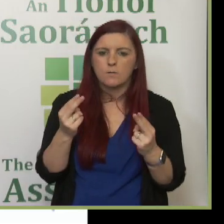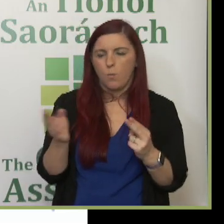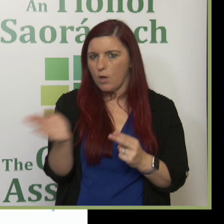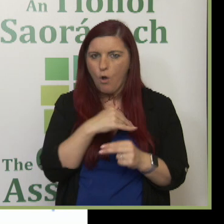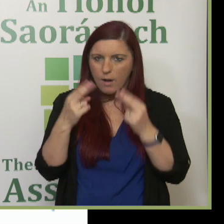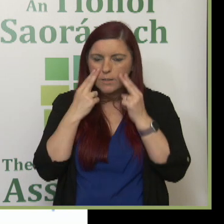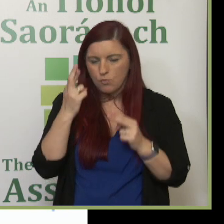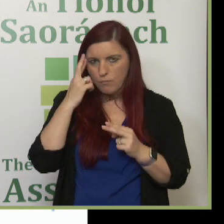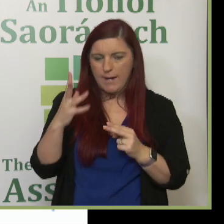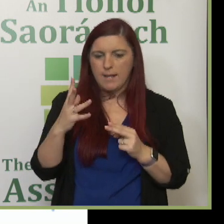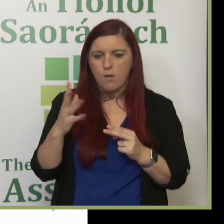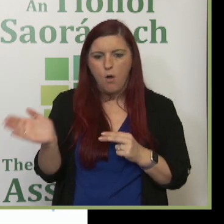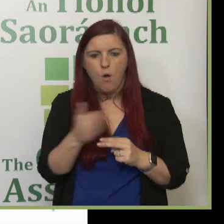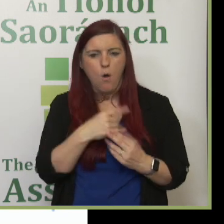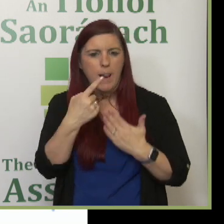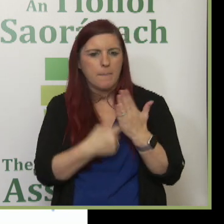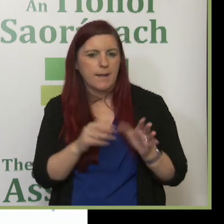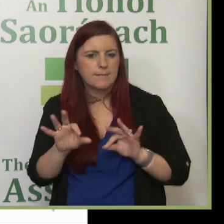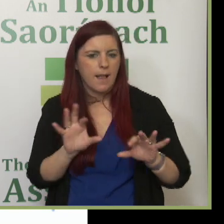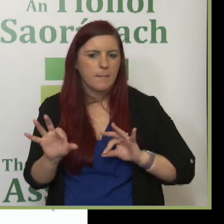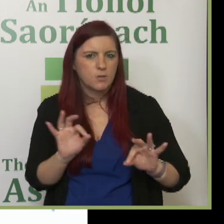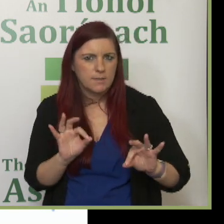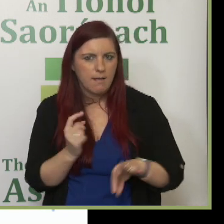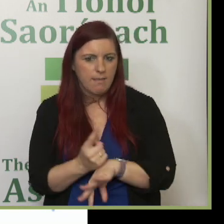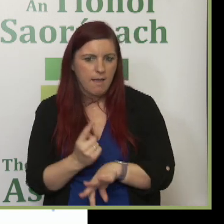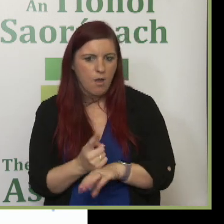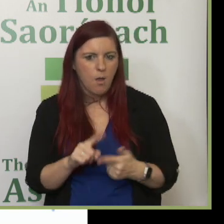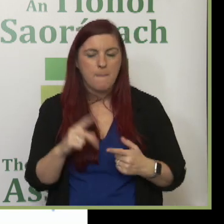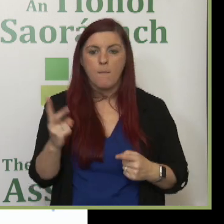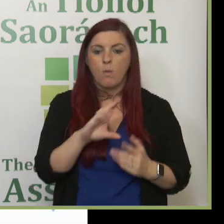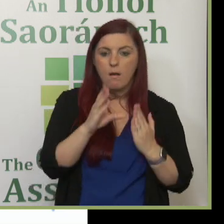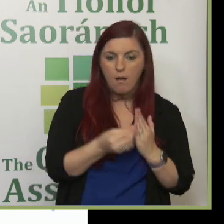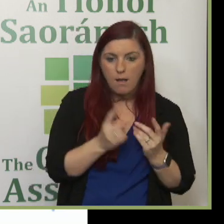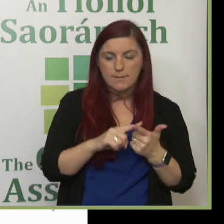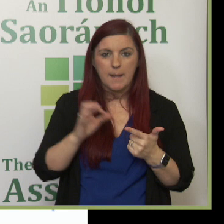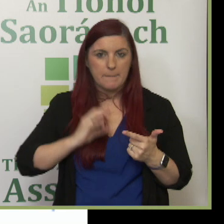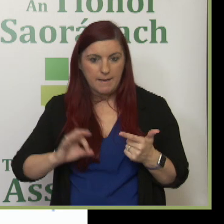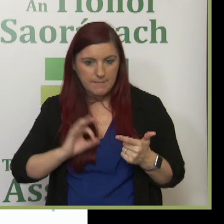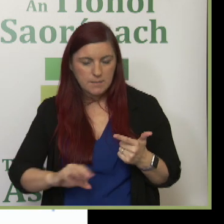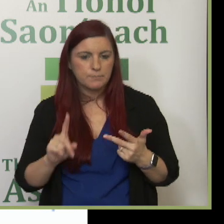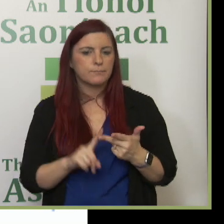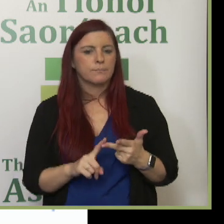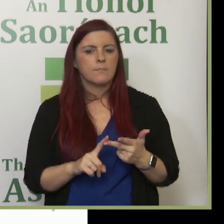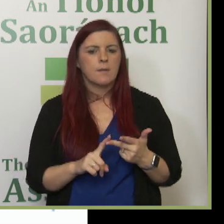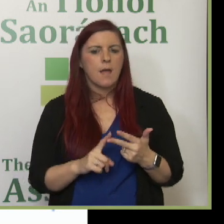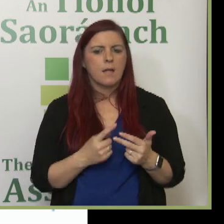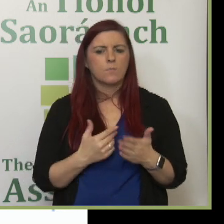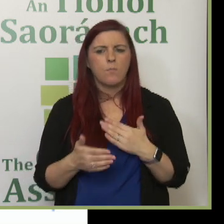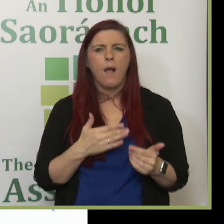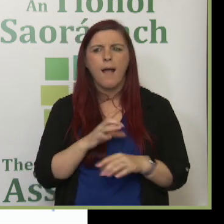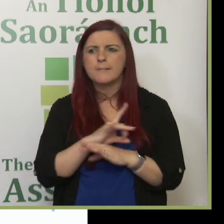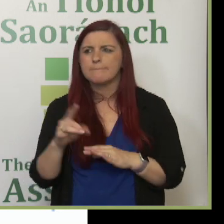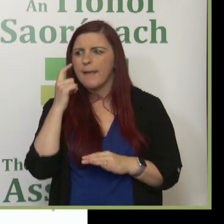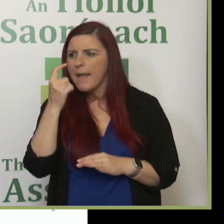recognise that all policy options tend to bring with them both costs and benefits. And what good evidence does, and it's really